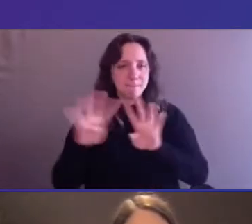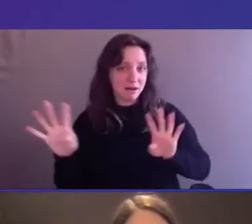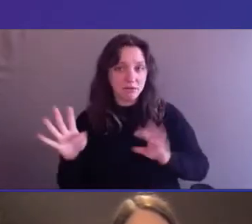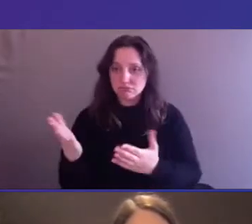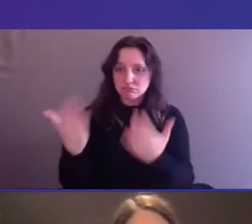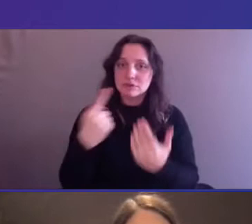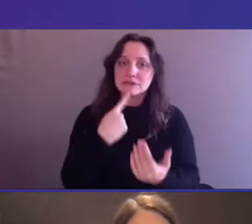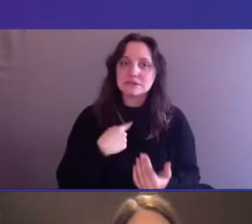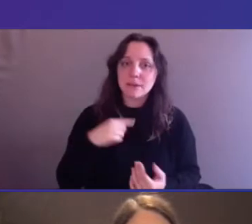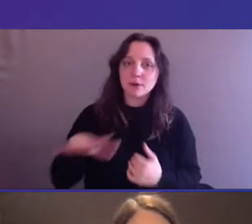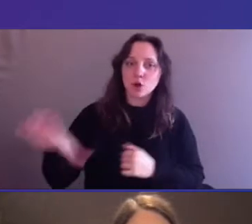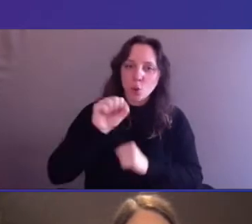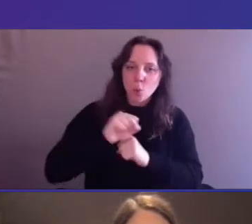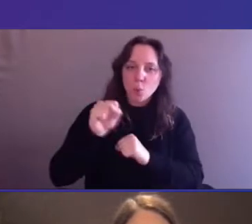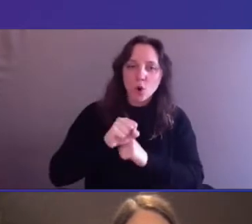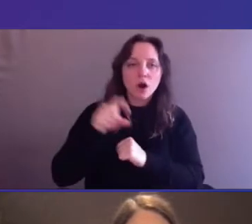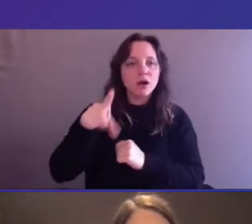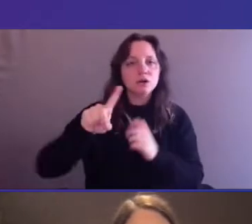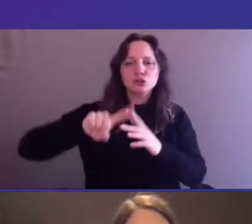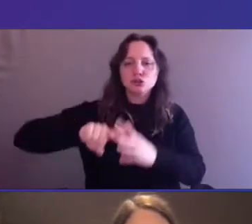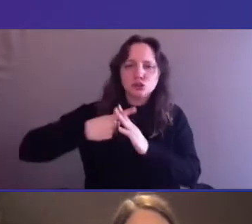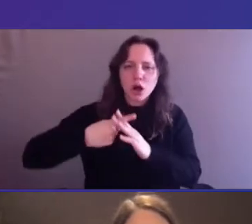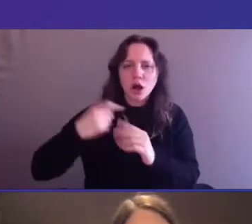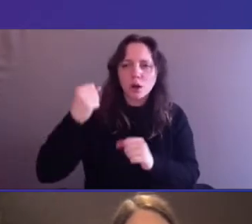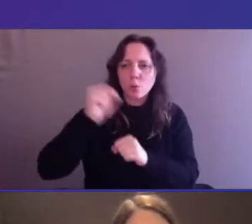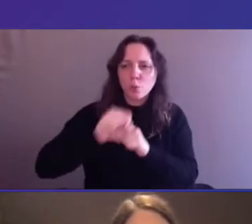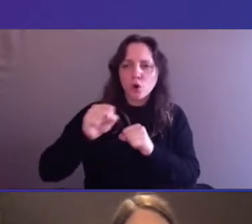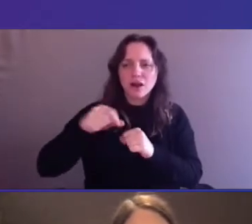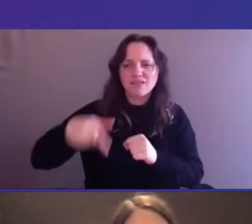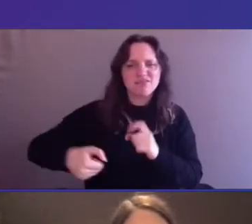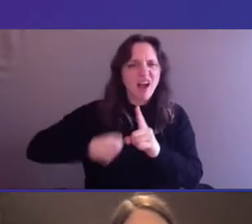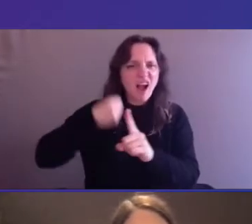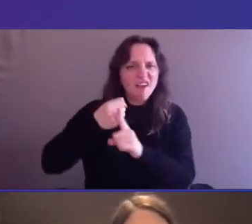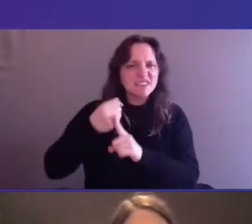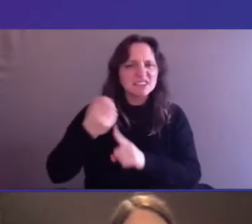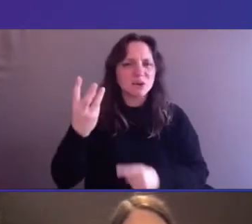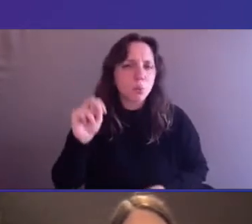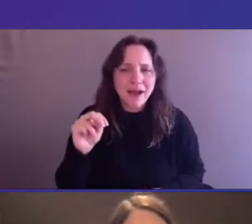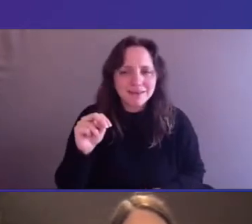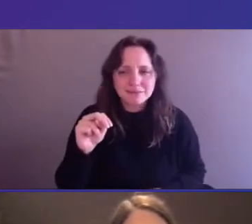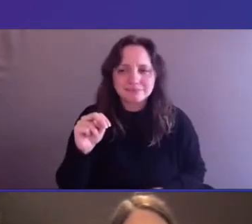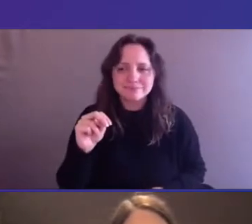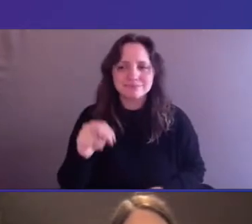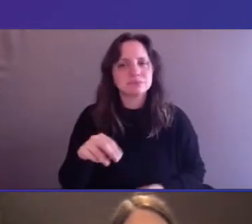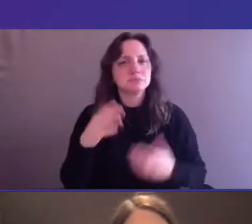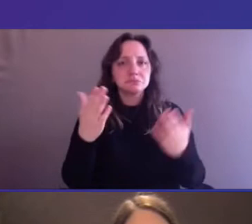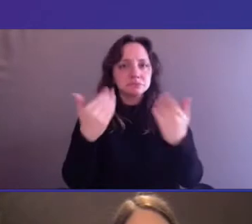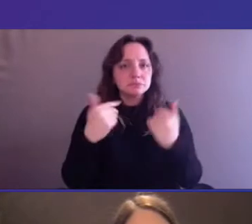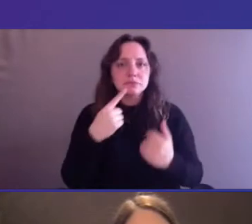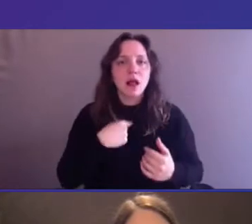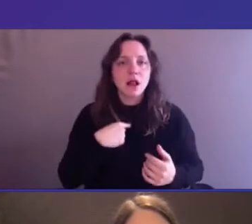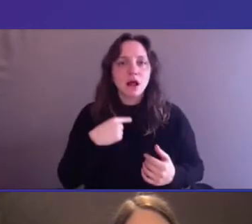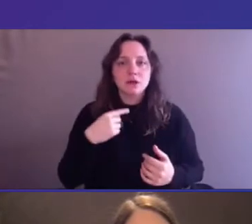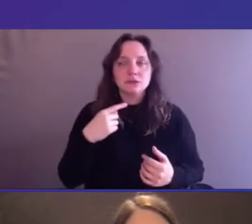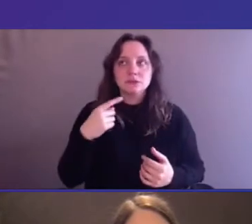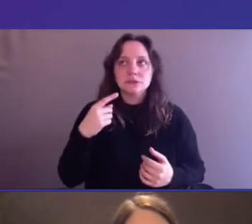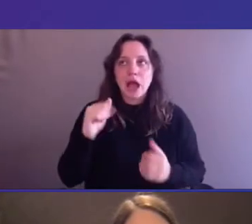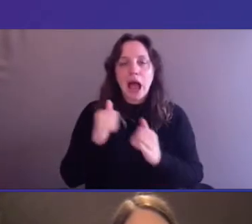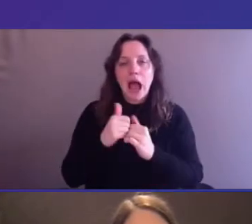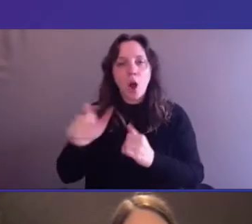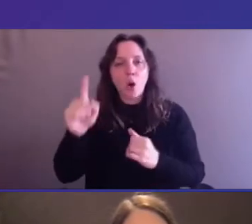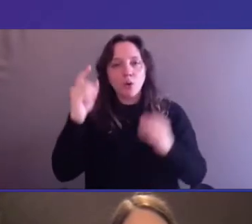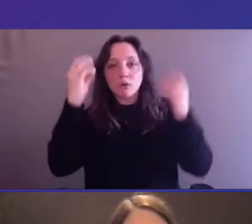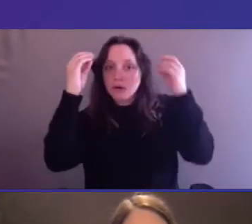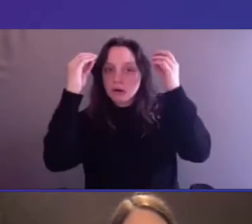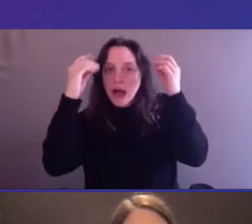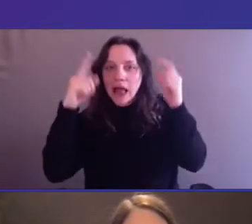involved in advocacy work? What was that kind of your path to it of, sort of when it went from something in your head until